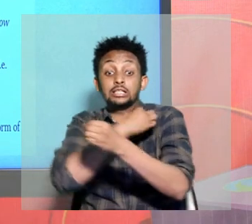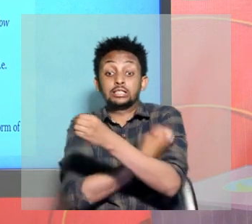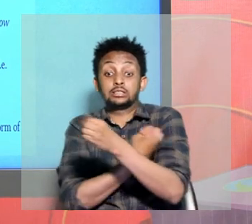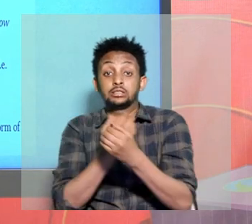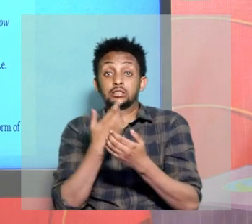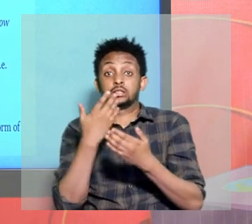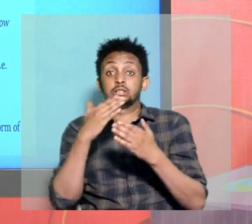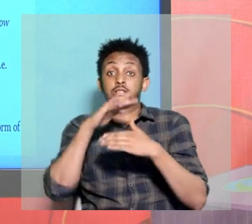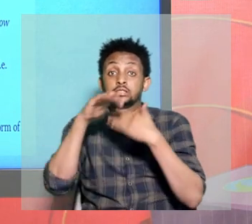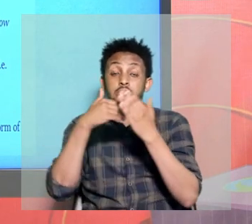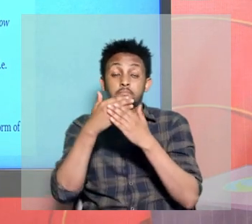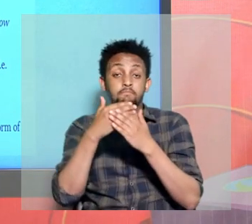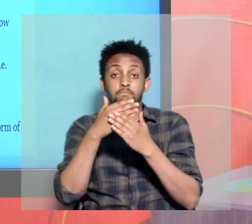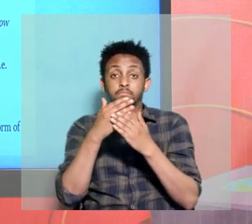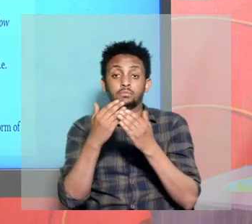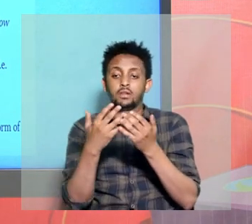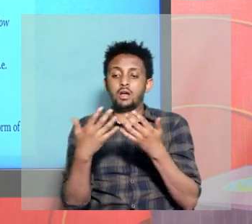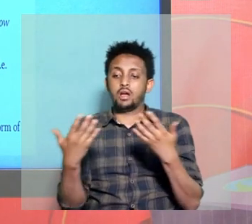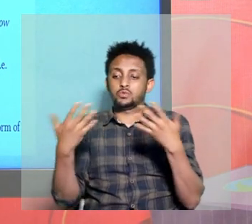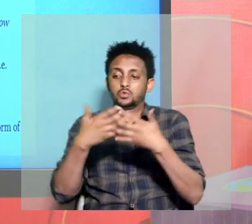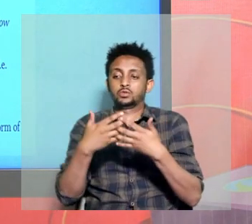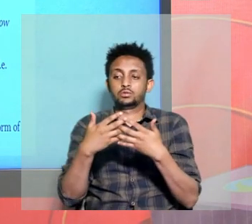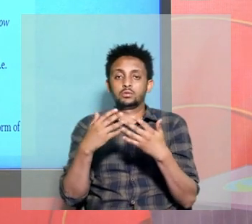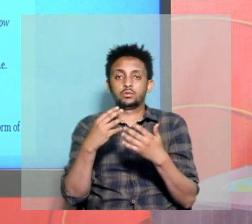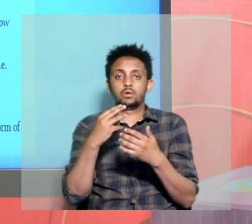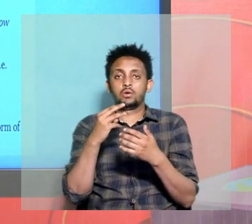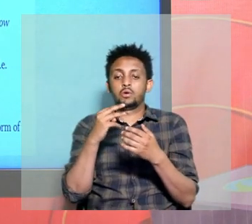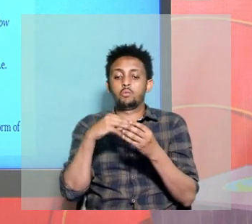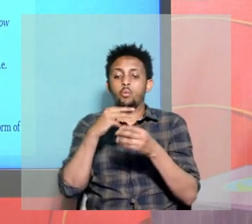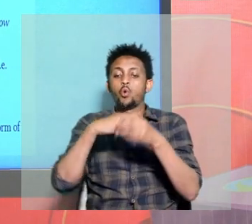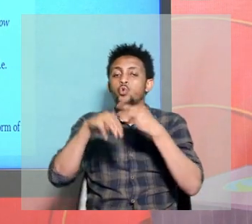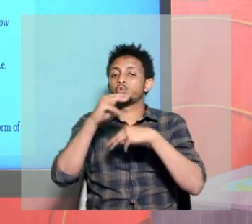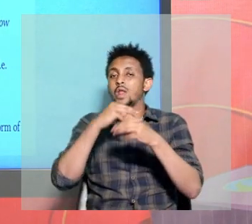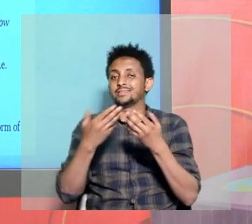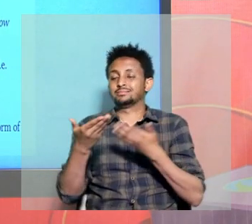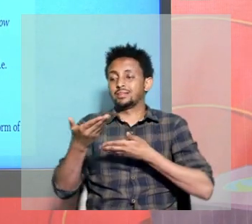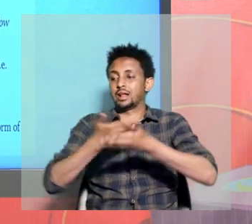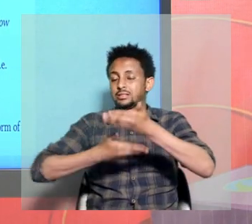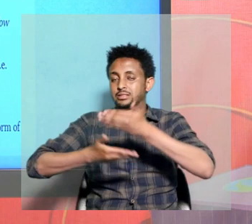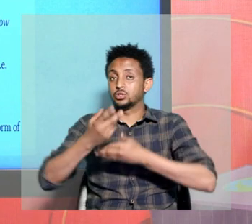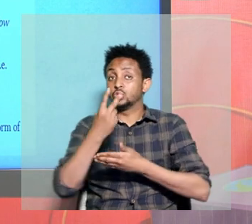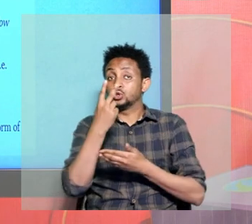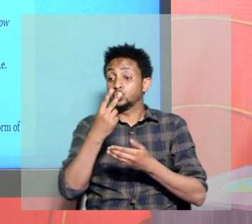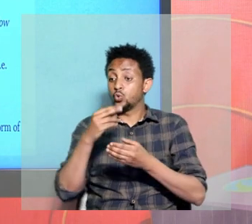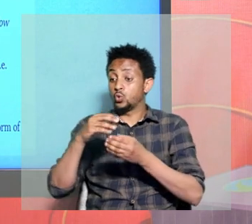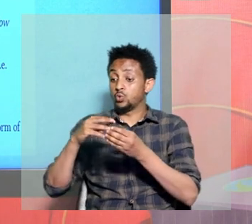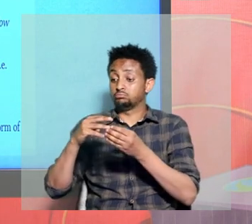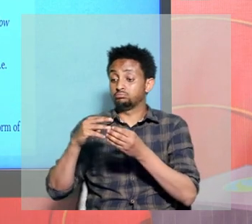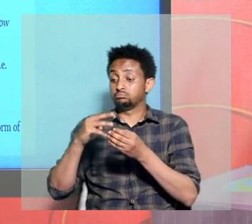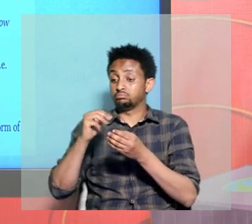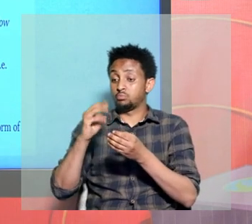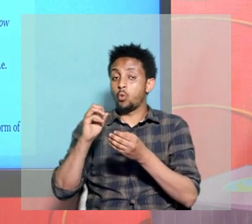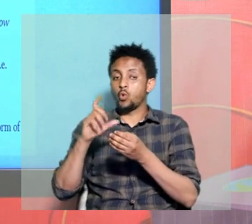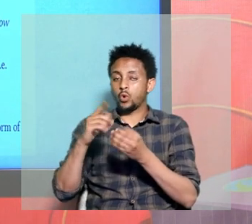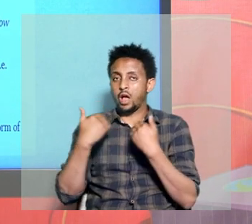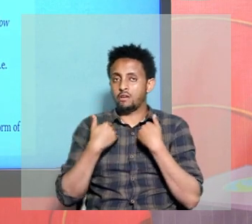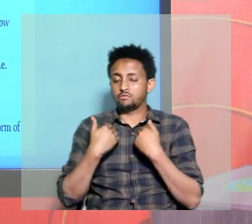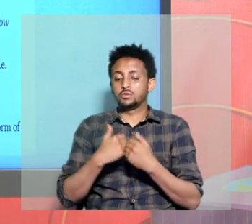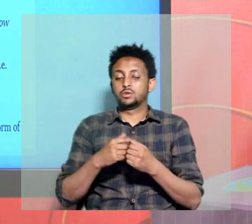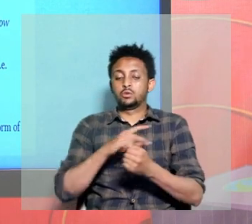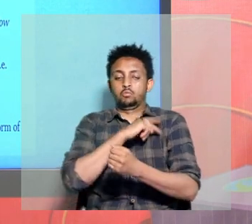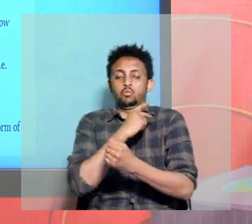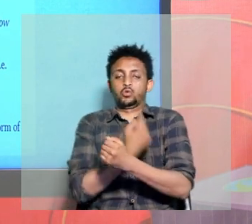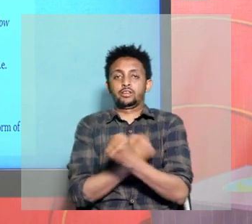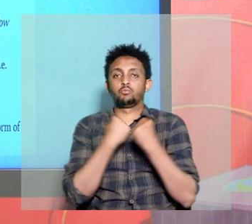is the sum total of energy associated with the molecular interactions. Like when two molecules are interact, they might have potential